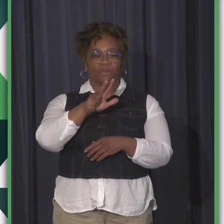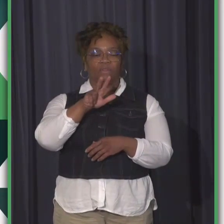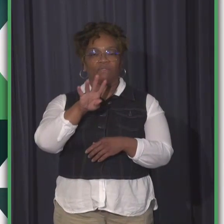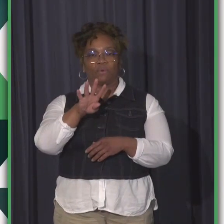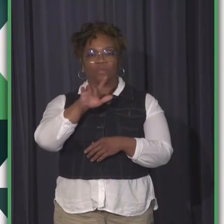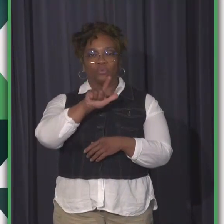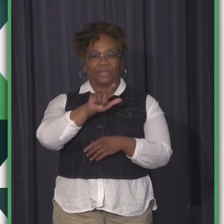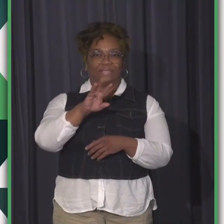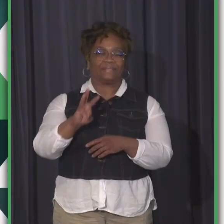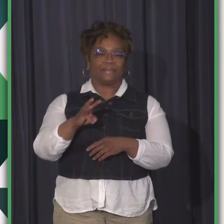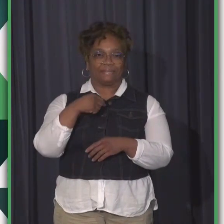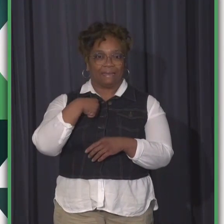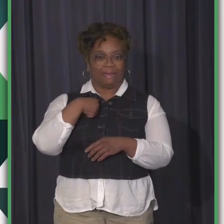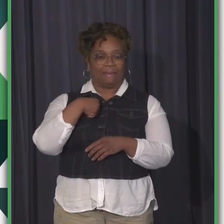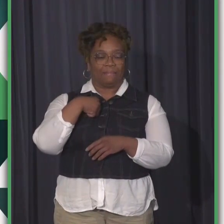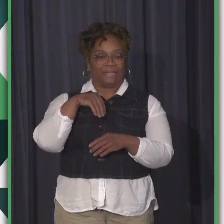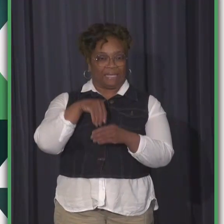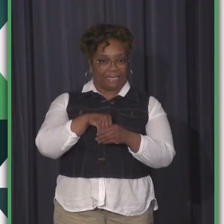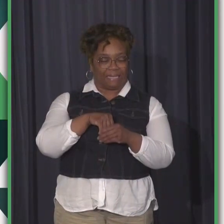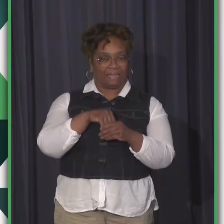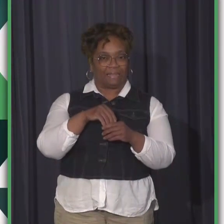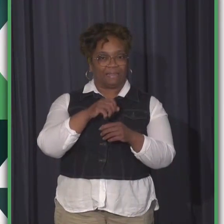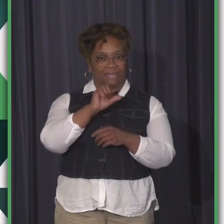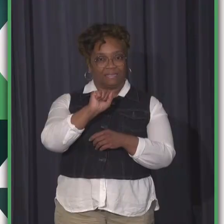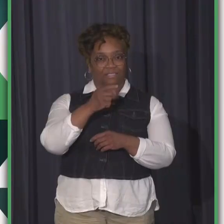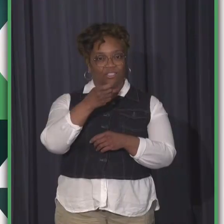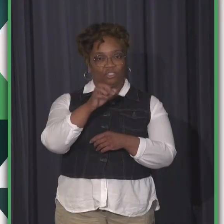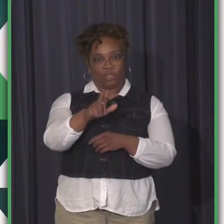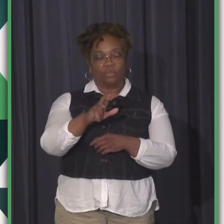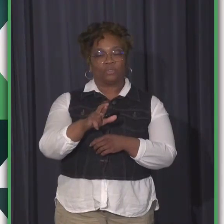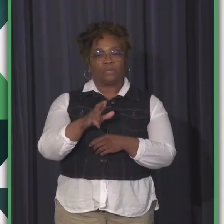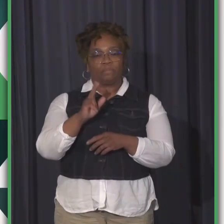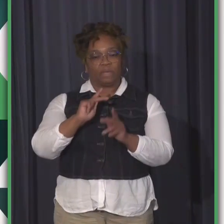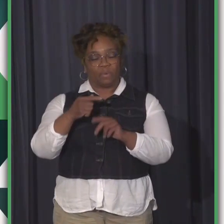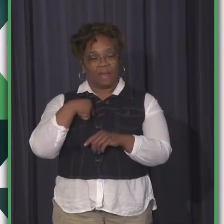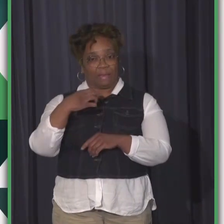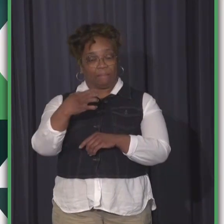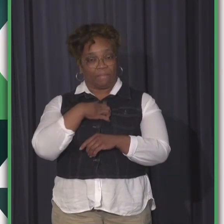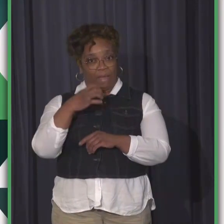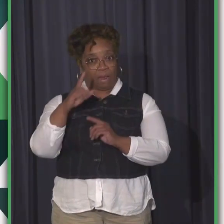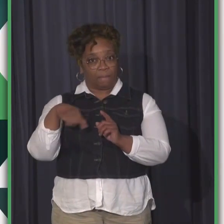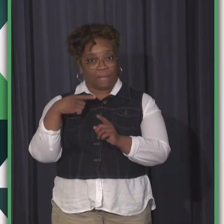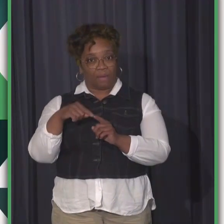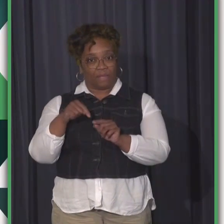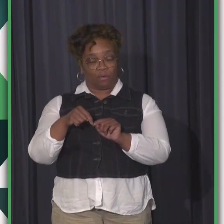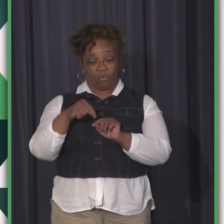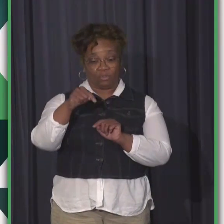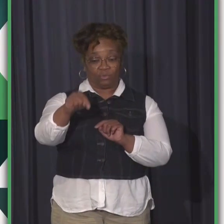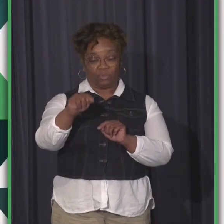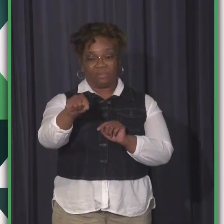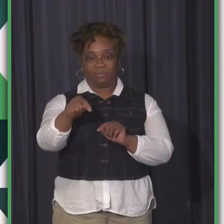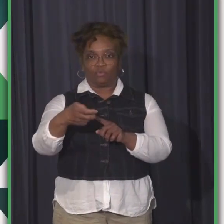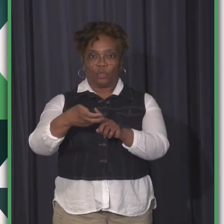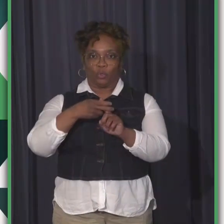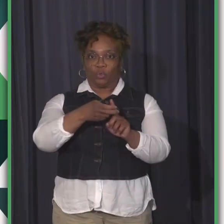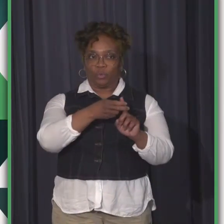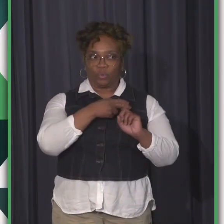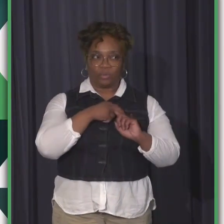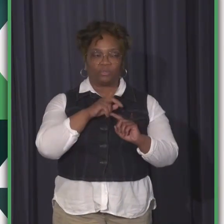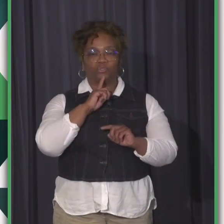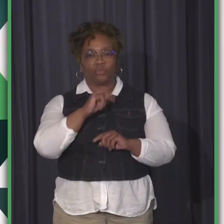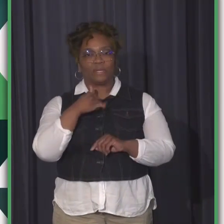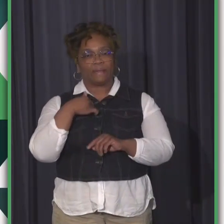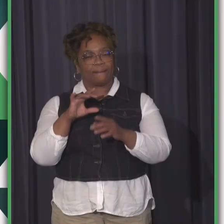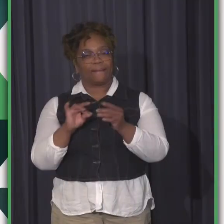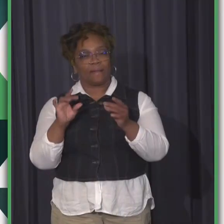be complaining about went across the street and they were doing recruiting. And shortly when I made the statement last week at